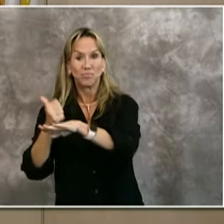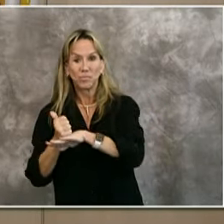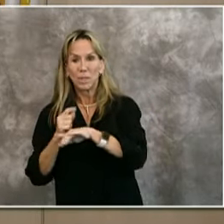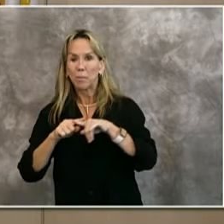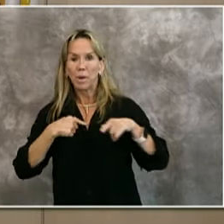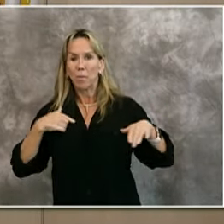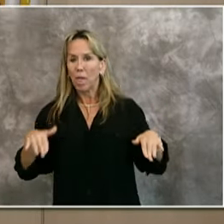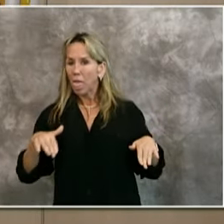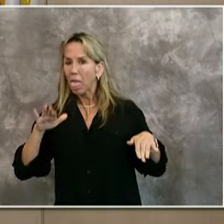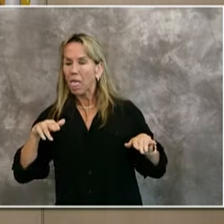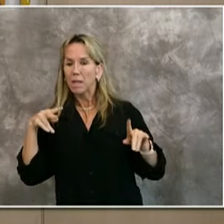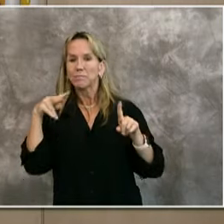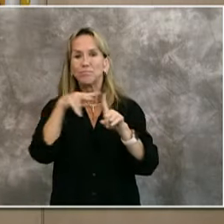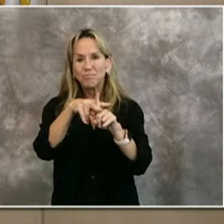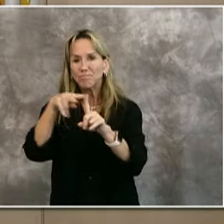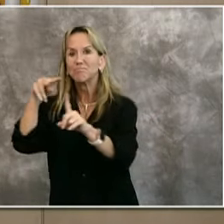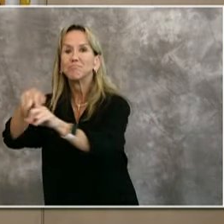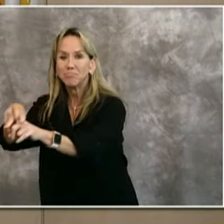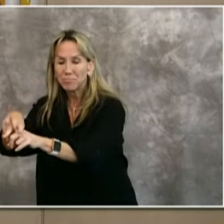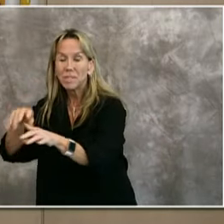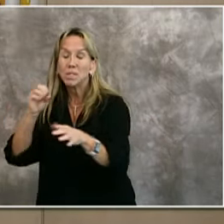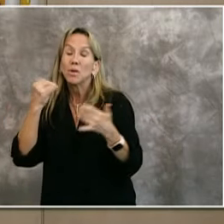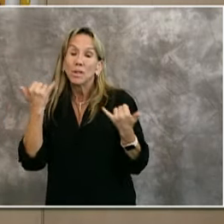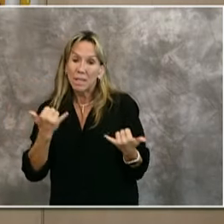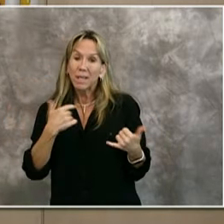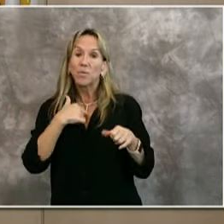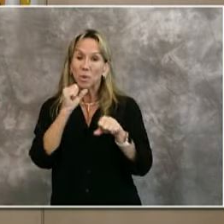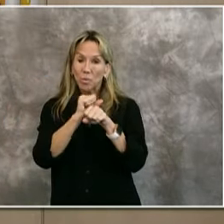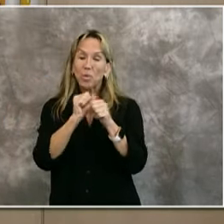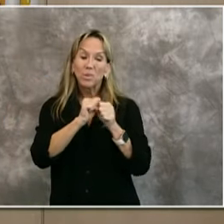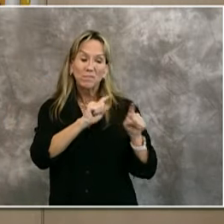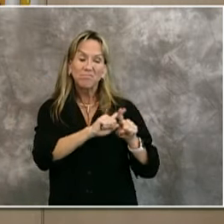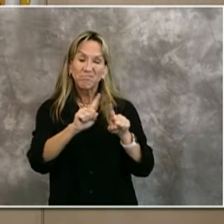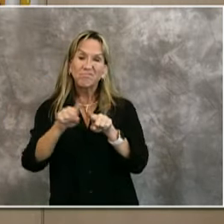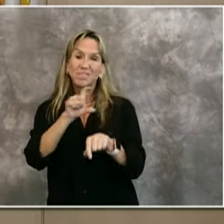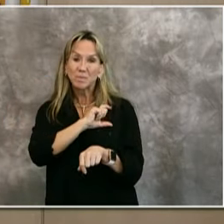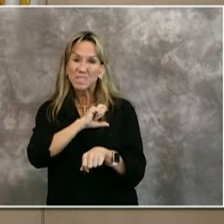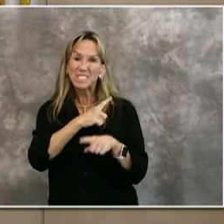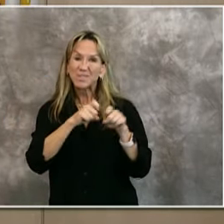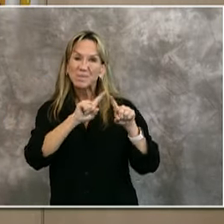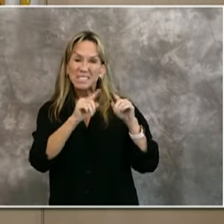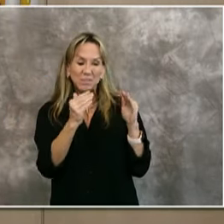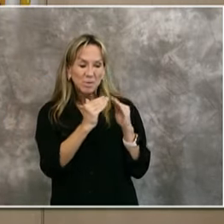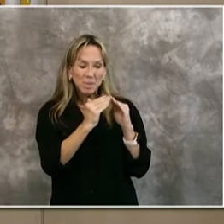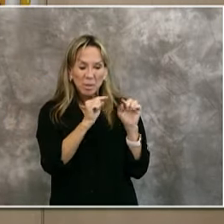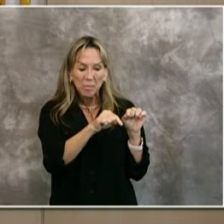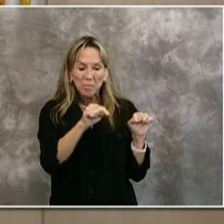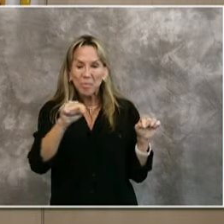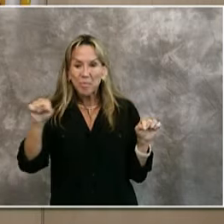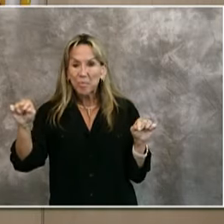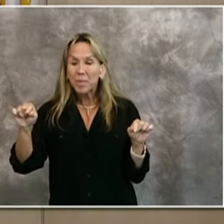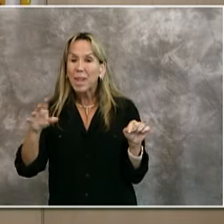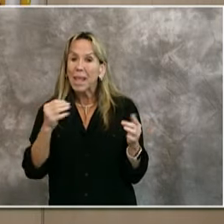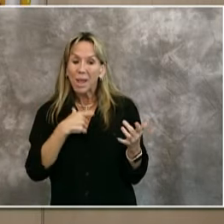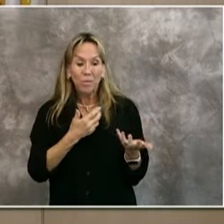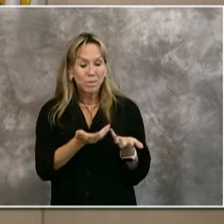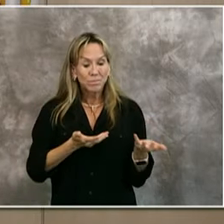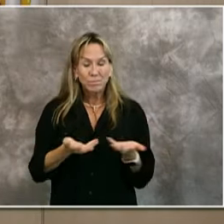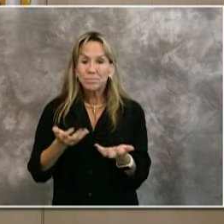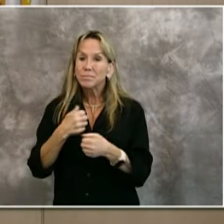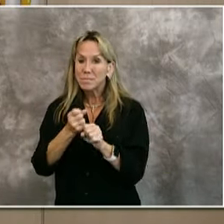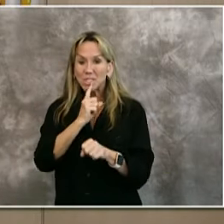are working with law enforcement across the various jurisdictions to just ensure that